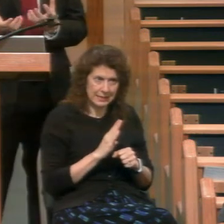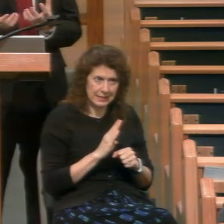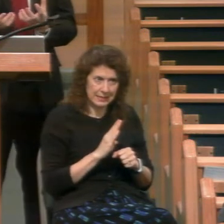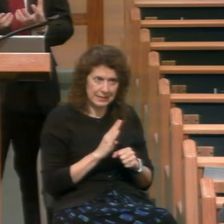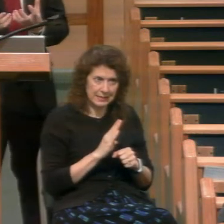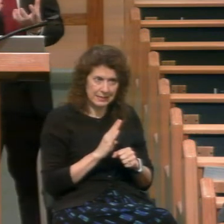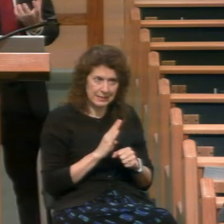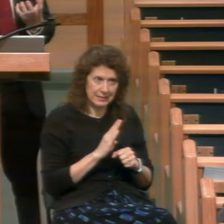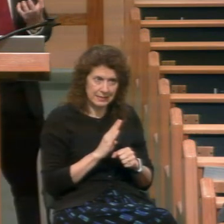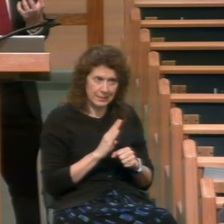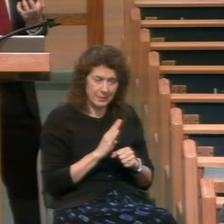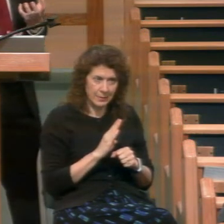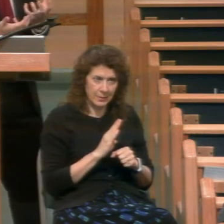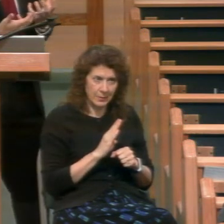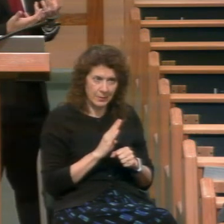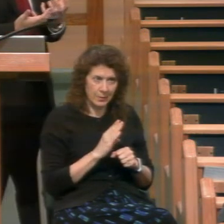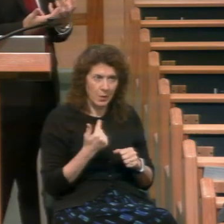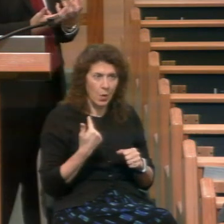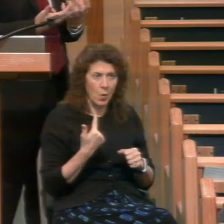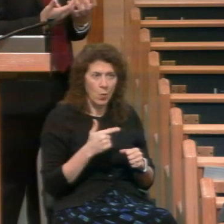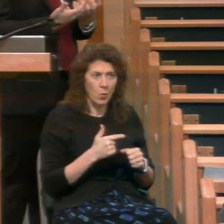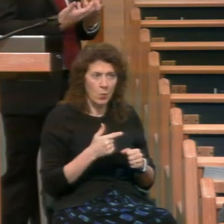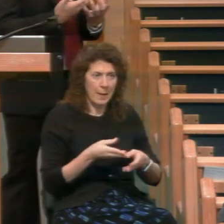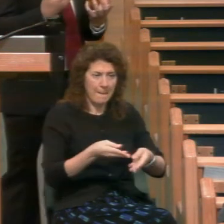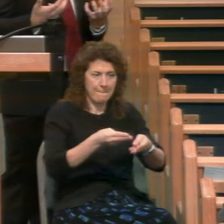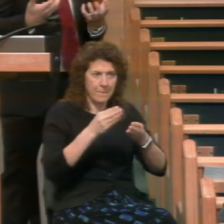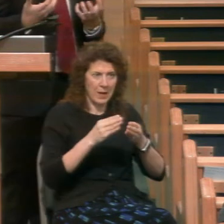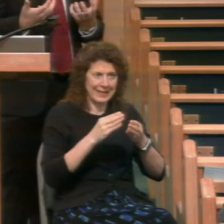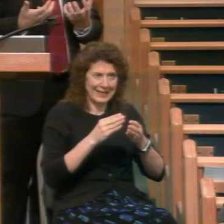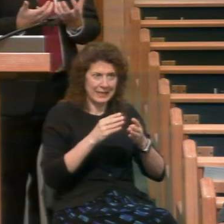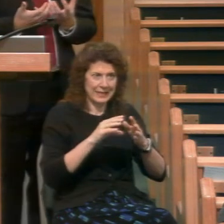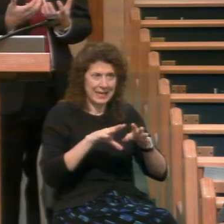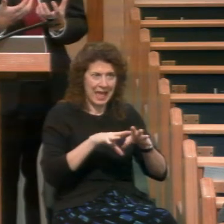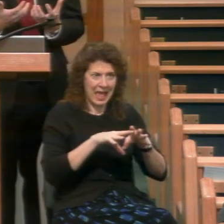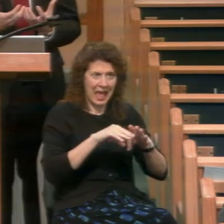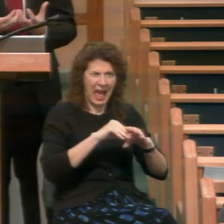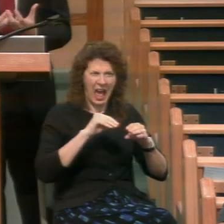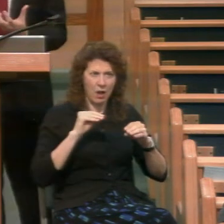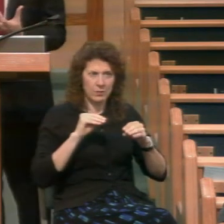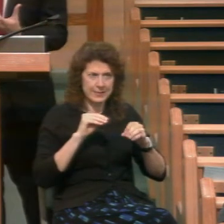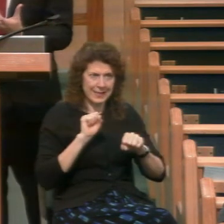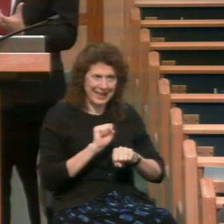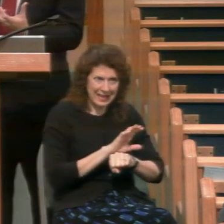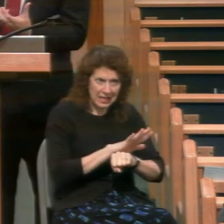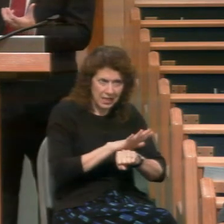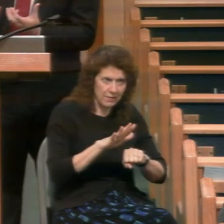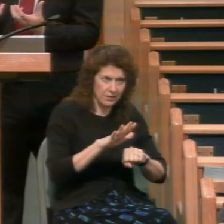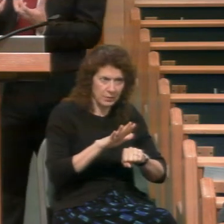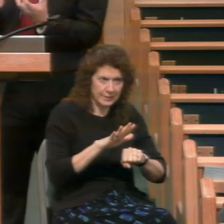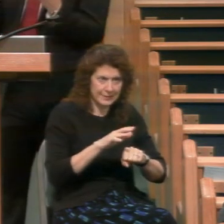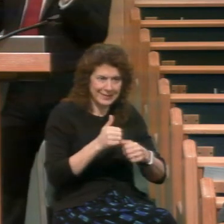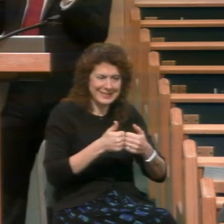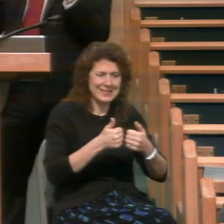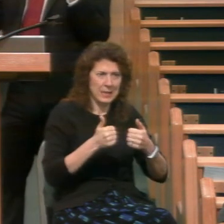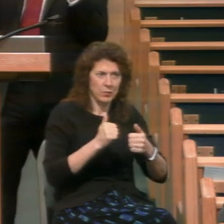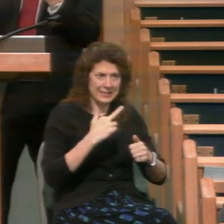up? In bringing in an outside influence that could take us away, that had in the past taken us away from God.